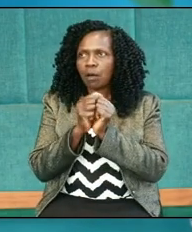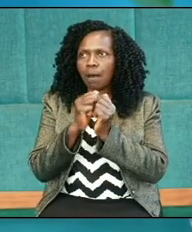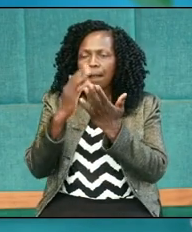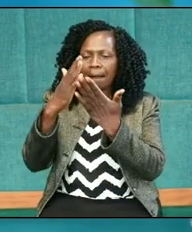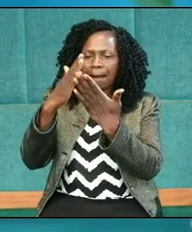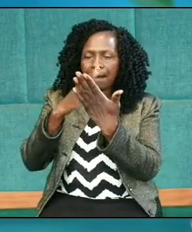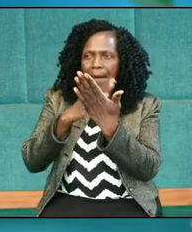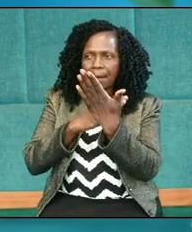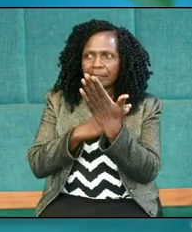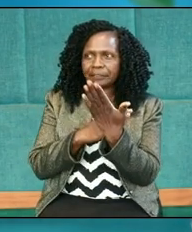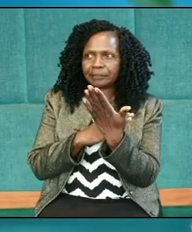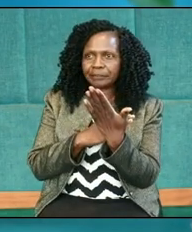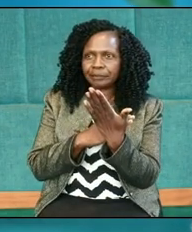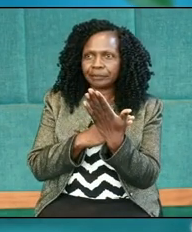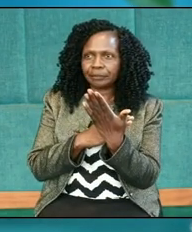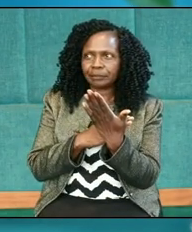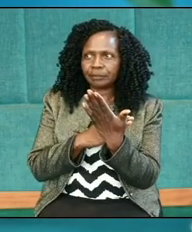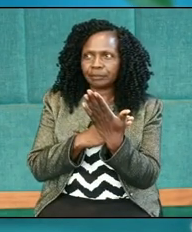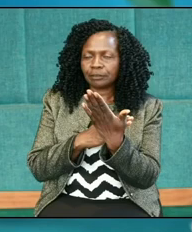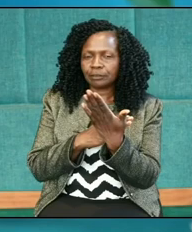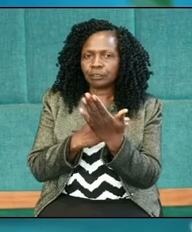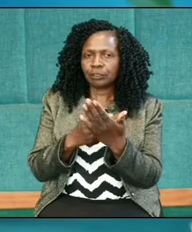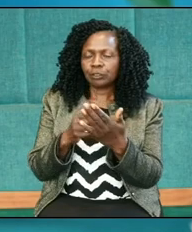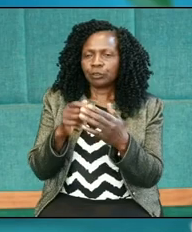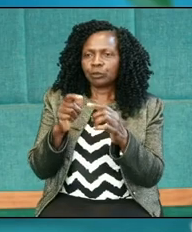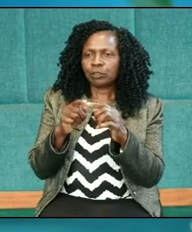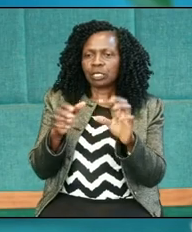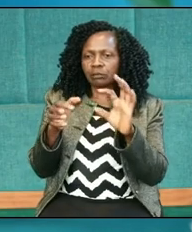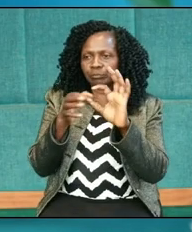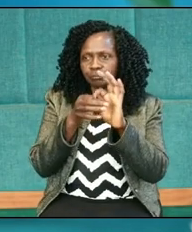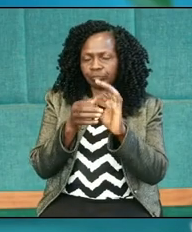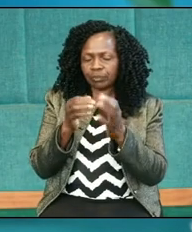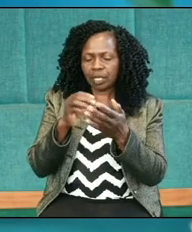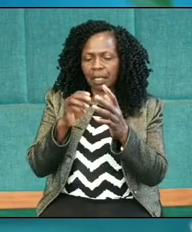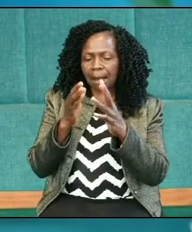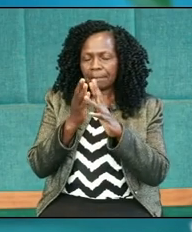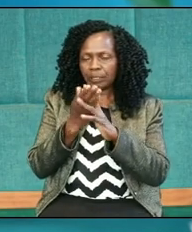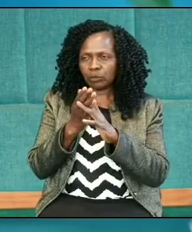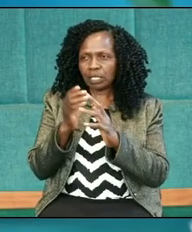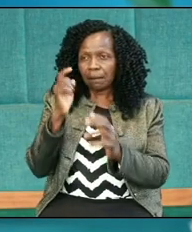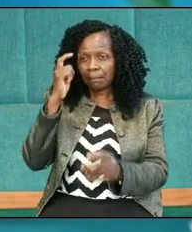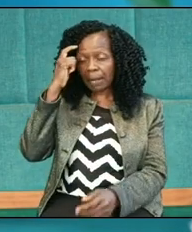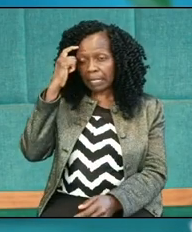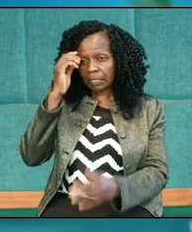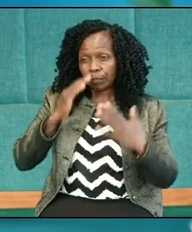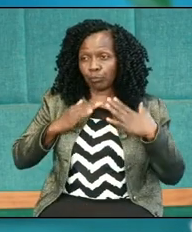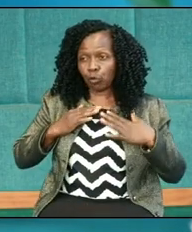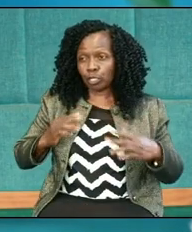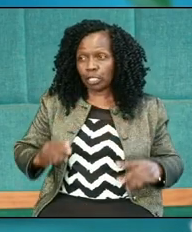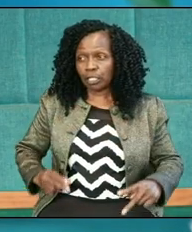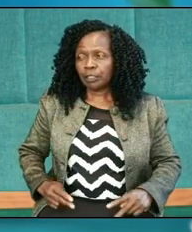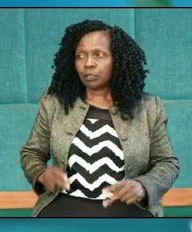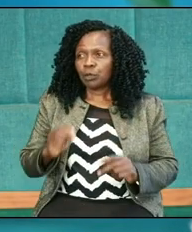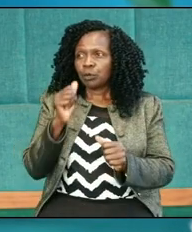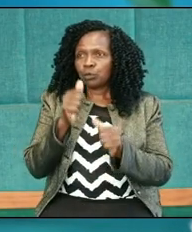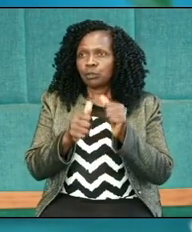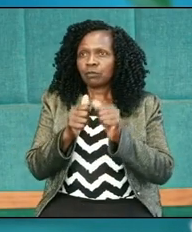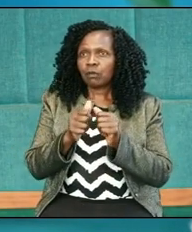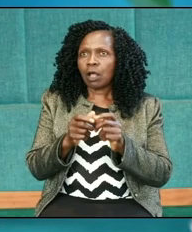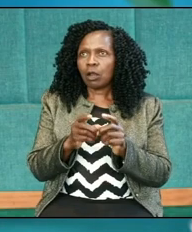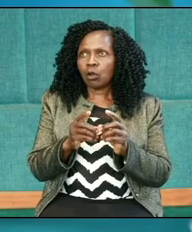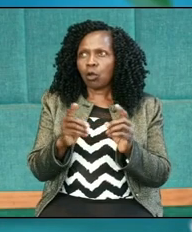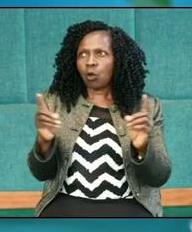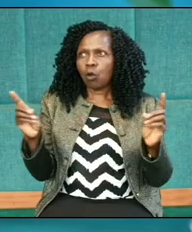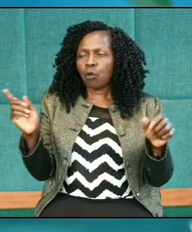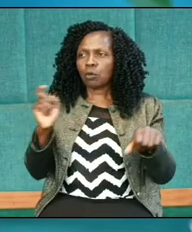series and we'll be going actually intimately to see the connection between the mind and the body, which for a very long